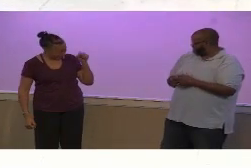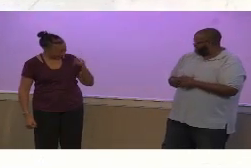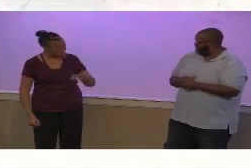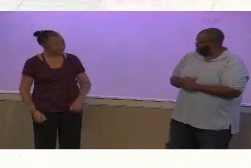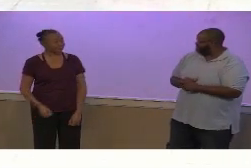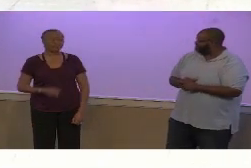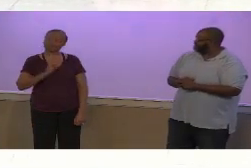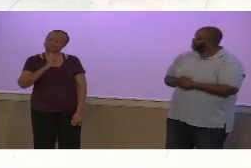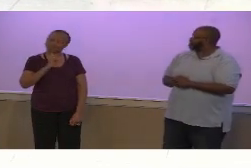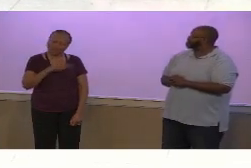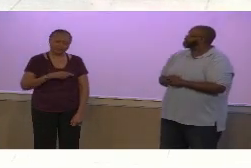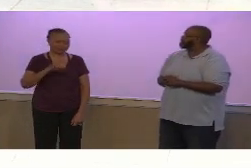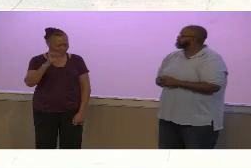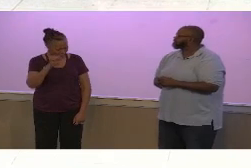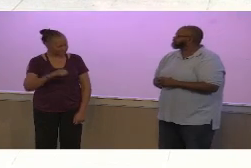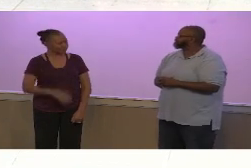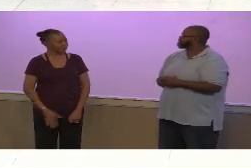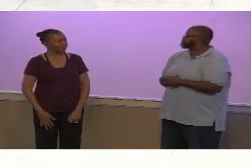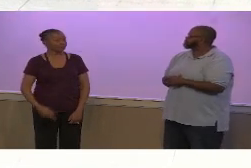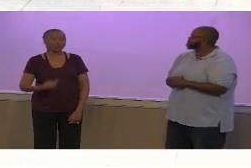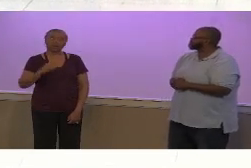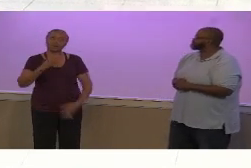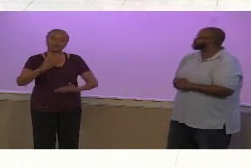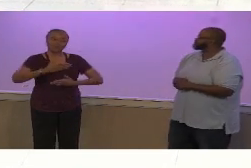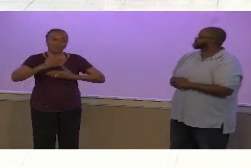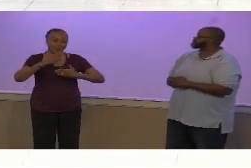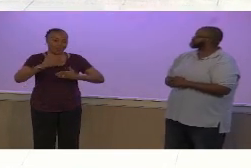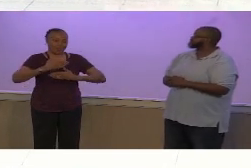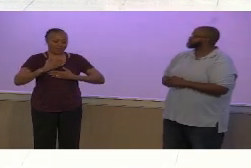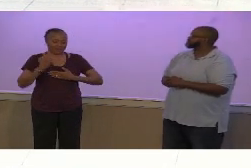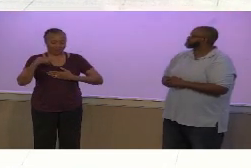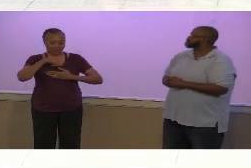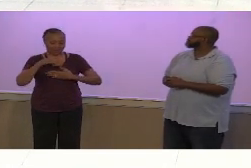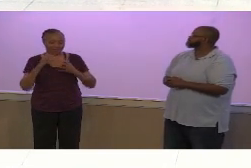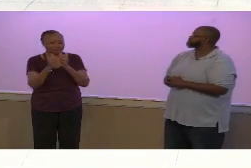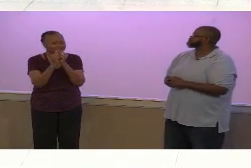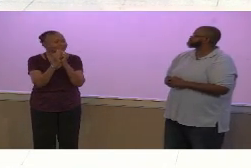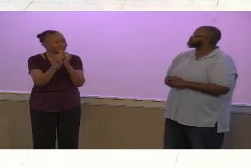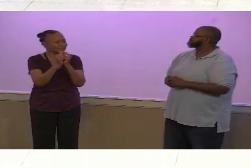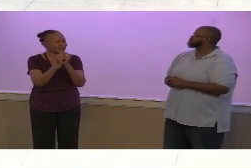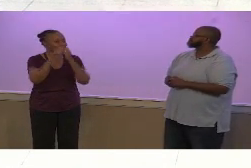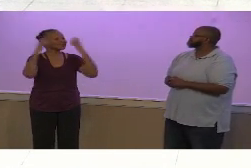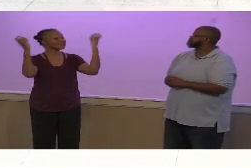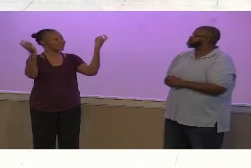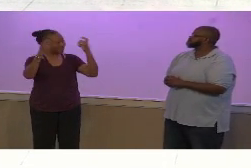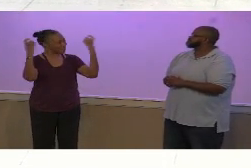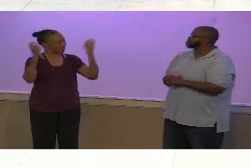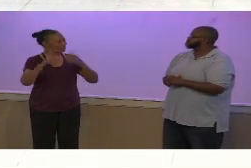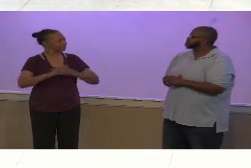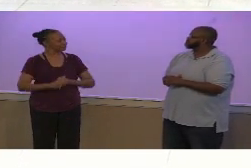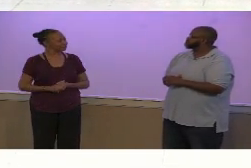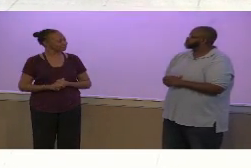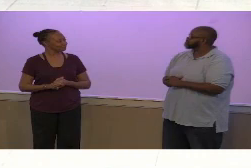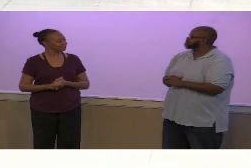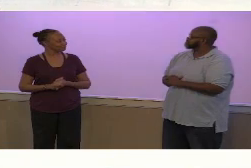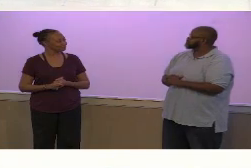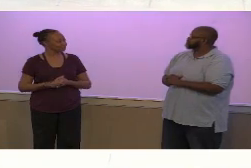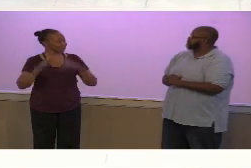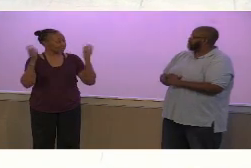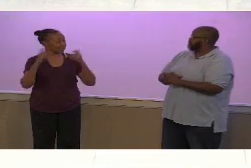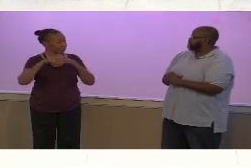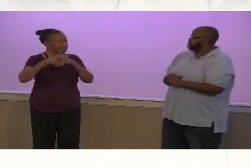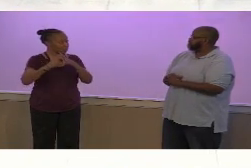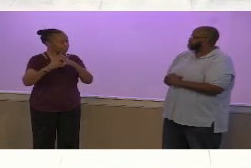We sure are. And I'm so glad that we're here together to celebrate. And that celebration